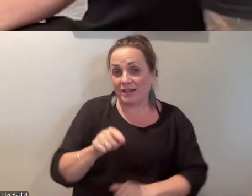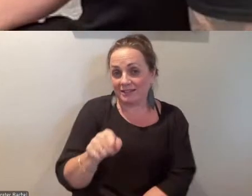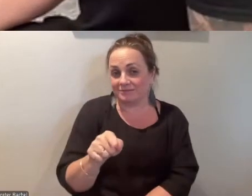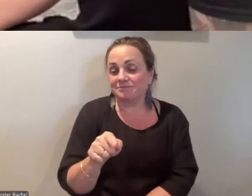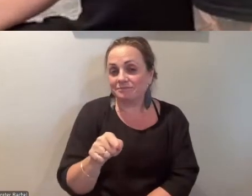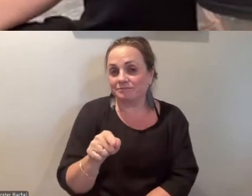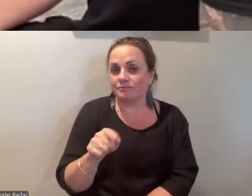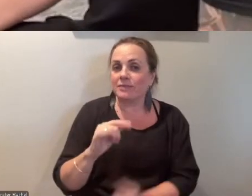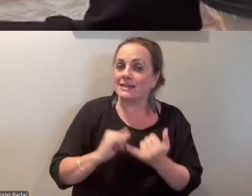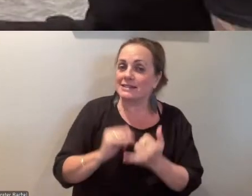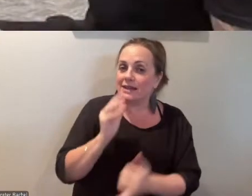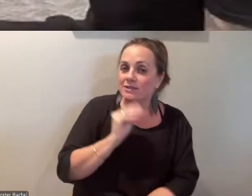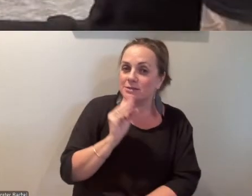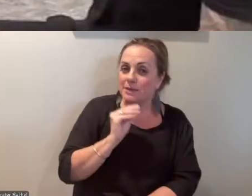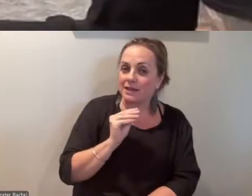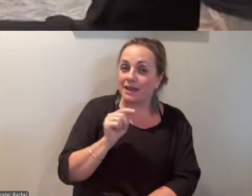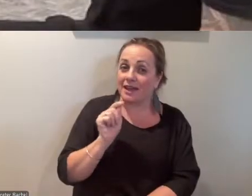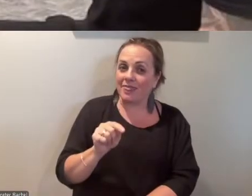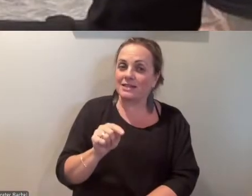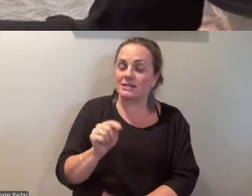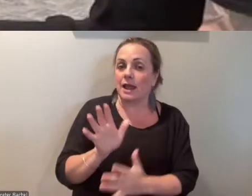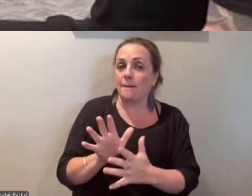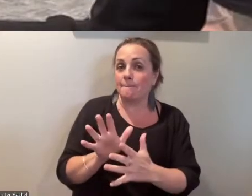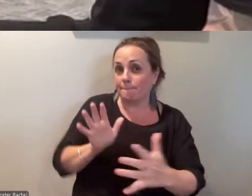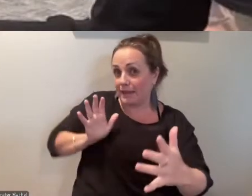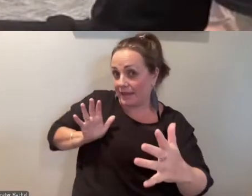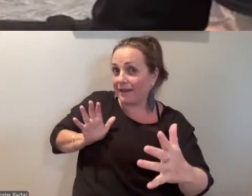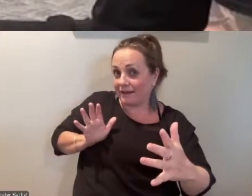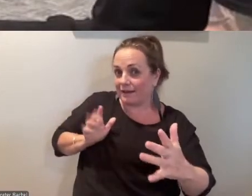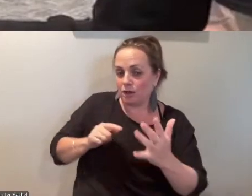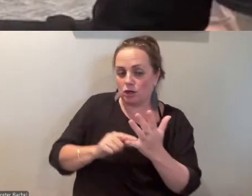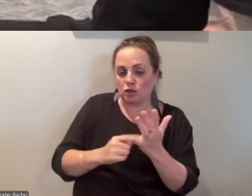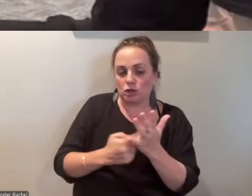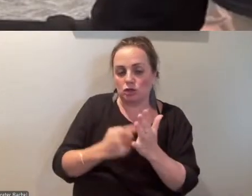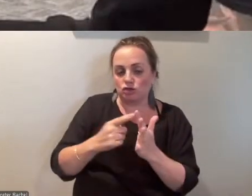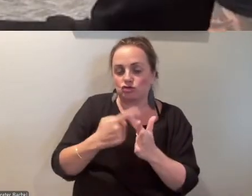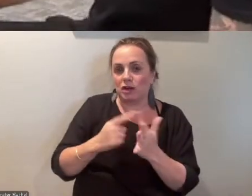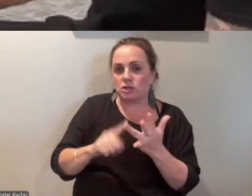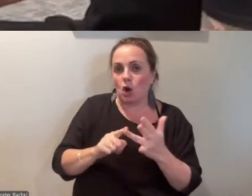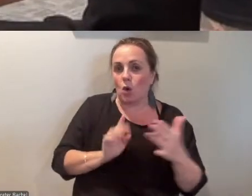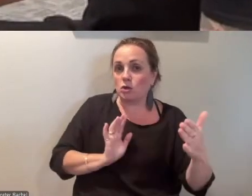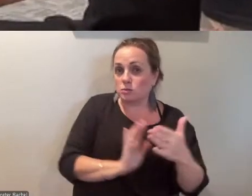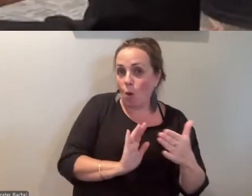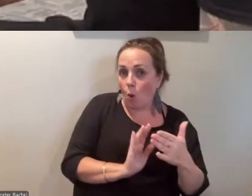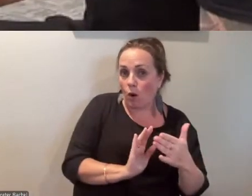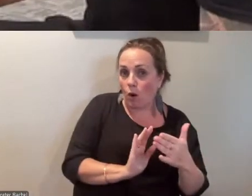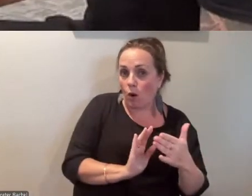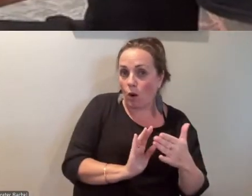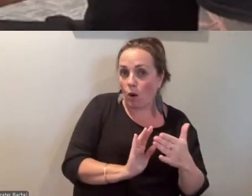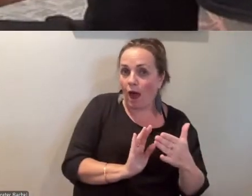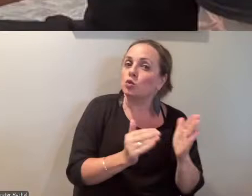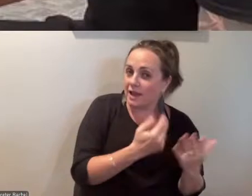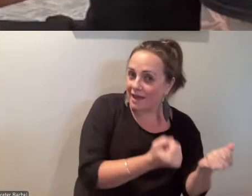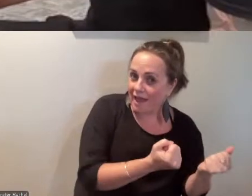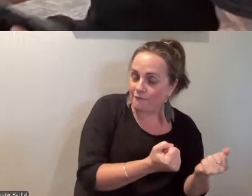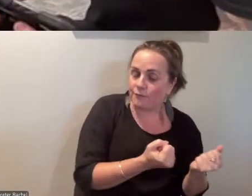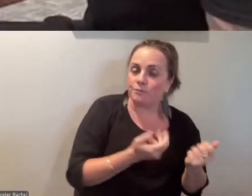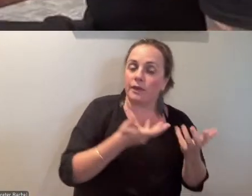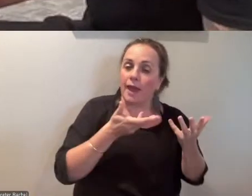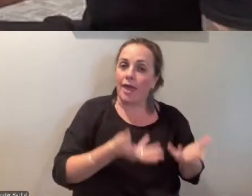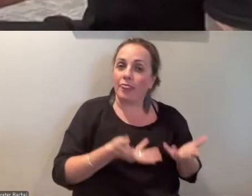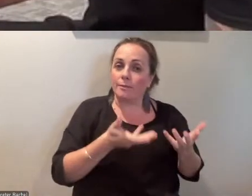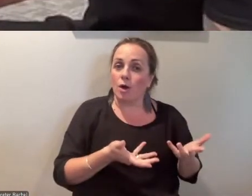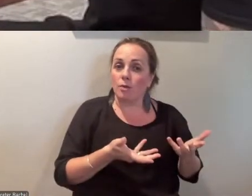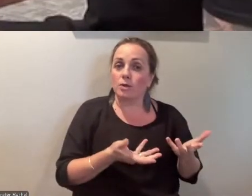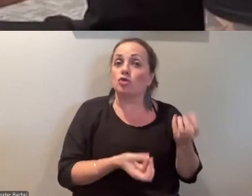Stephen speaking. So this is the larger Trexo. So we've sent the smaller Trexo over to New Zealand. So it's currently